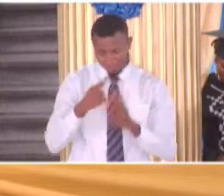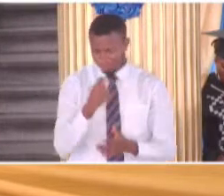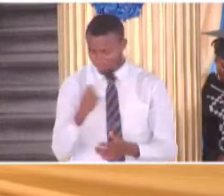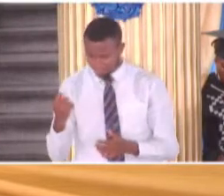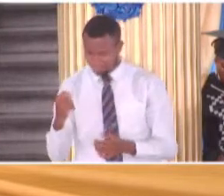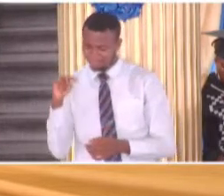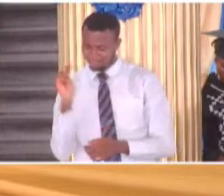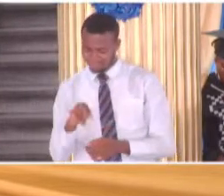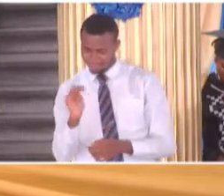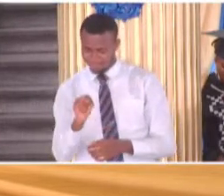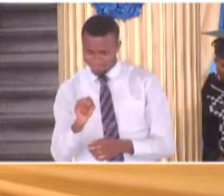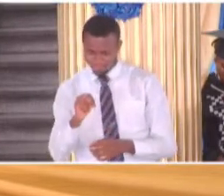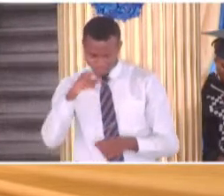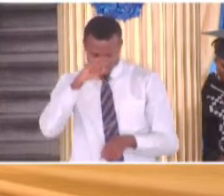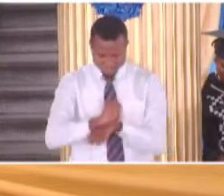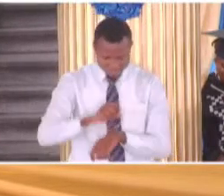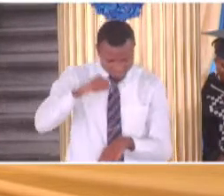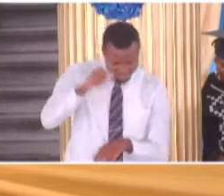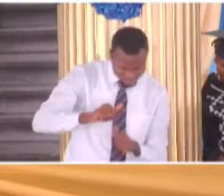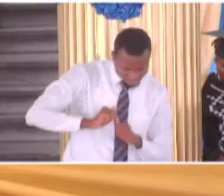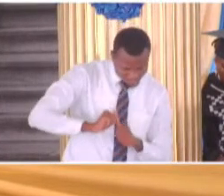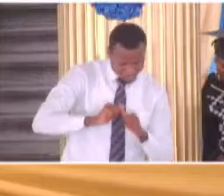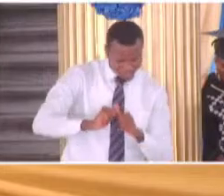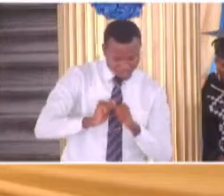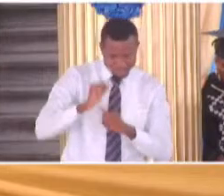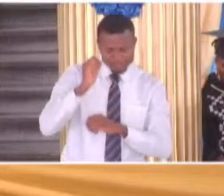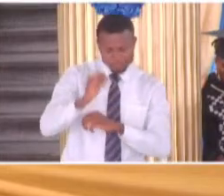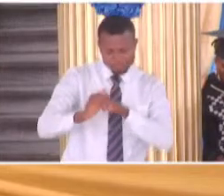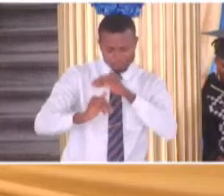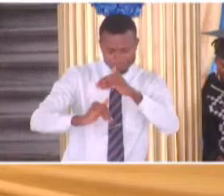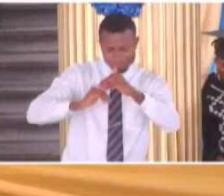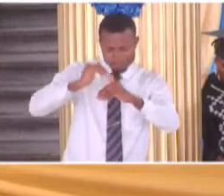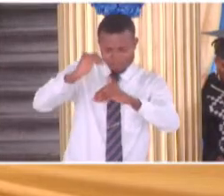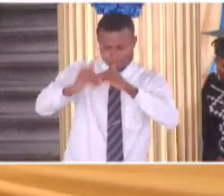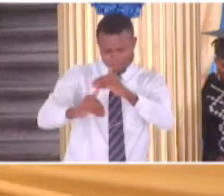thrive in an increasing digital world.